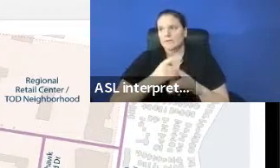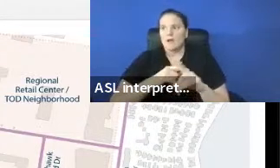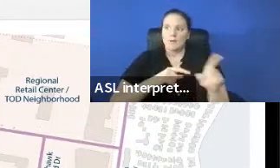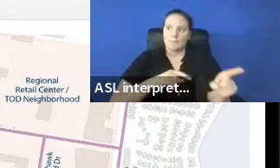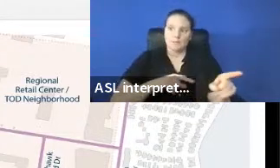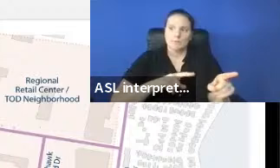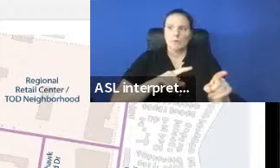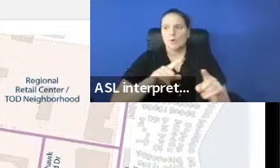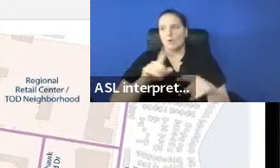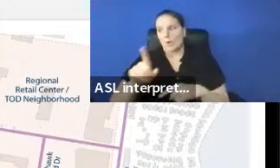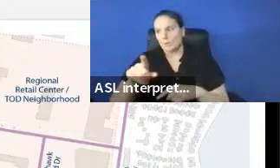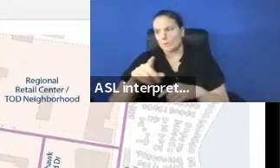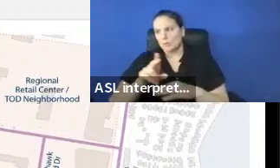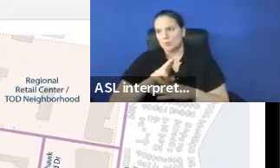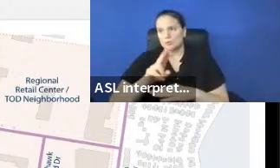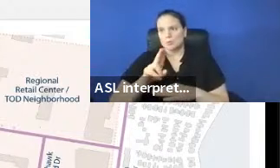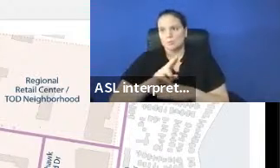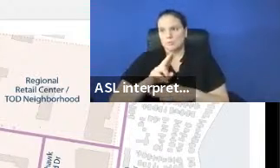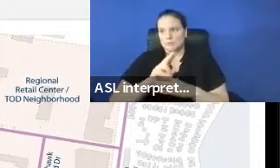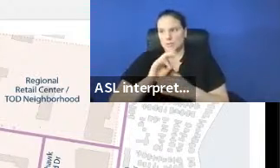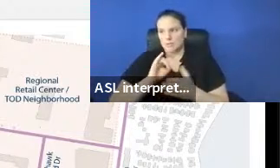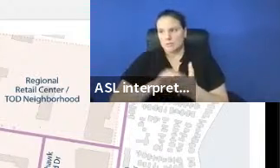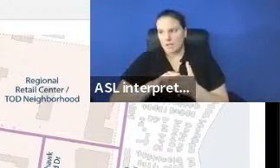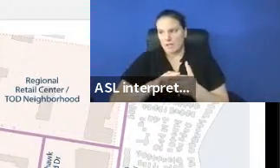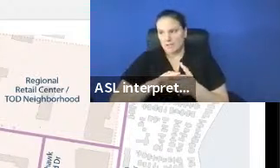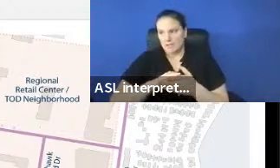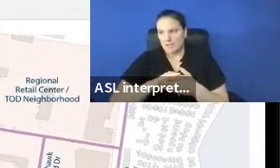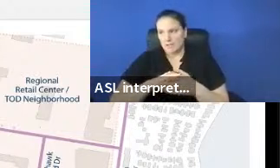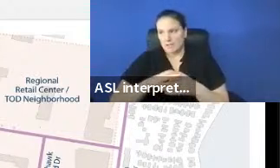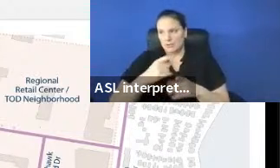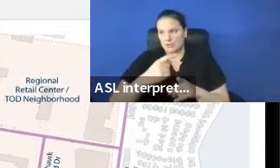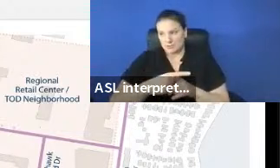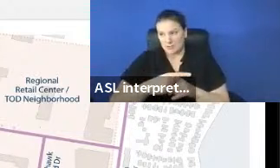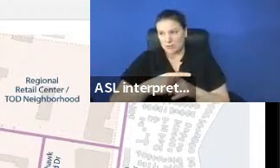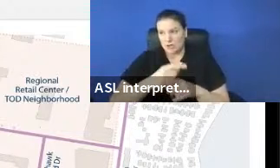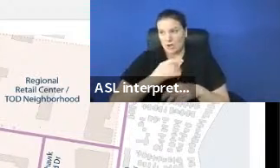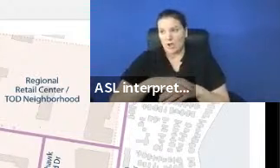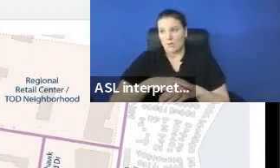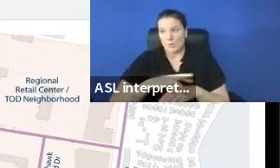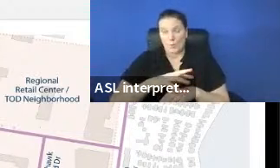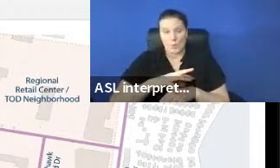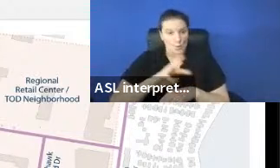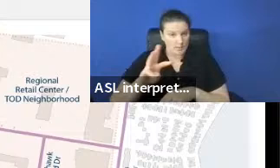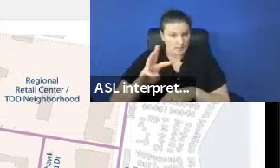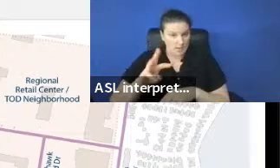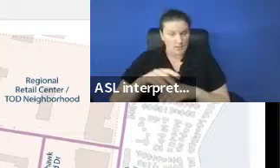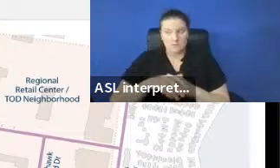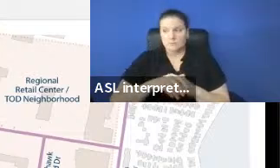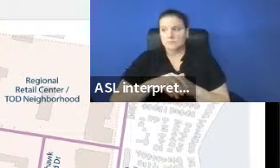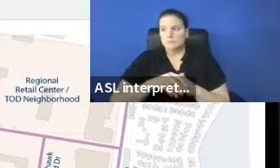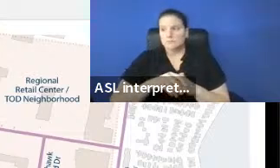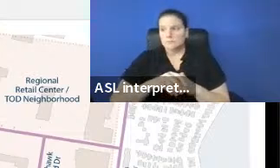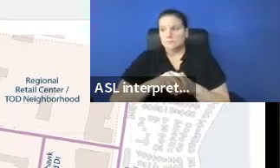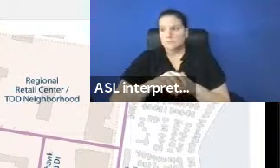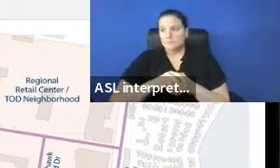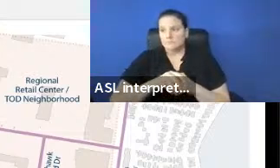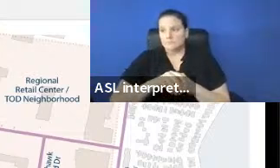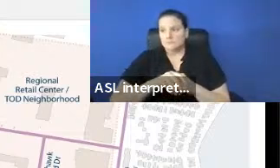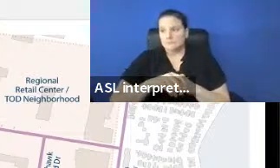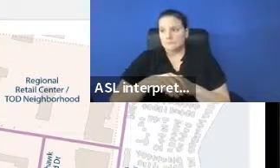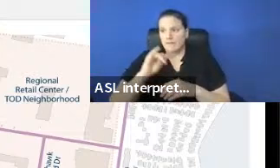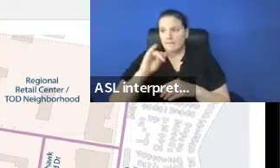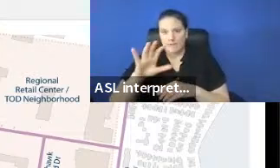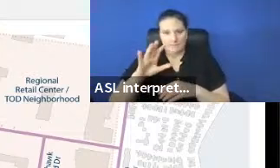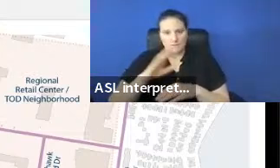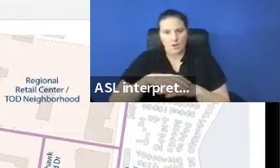going utilizes the intersection on the west side of I-5